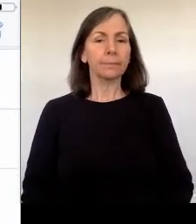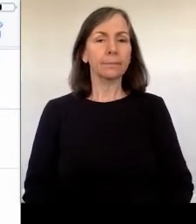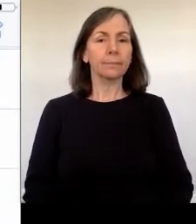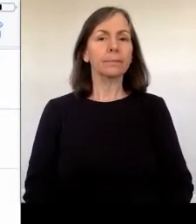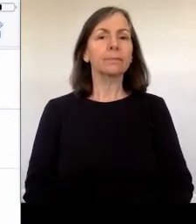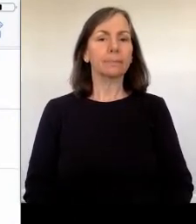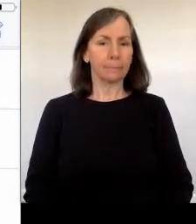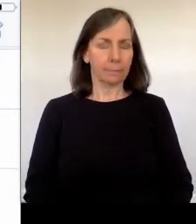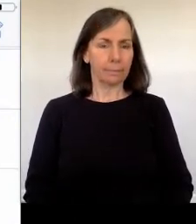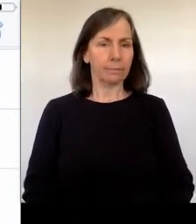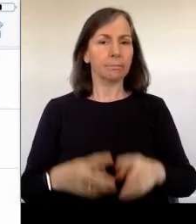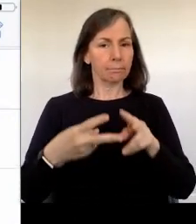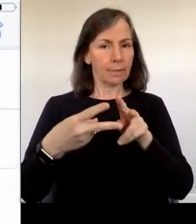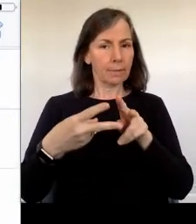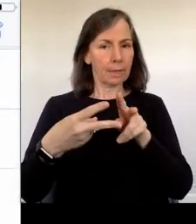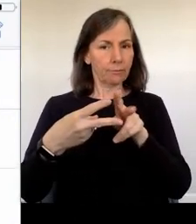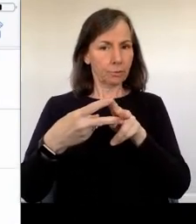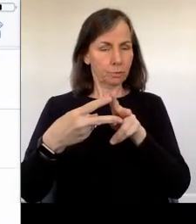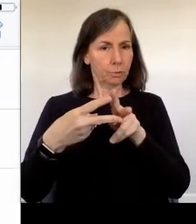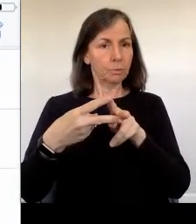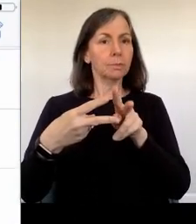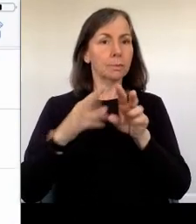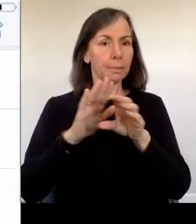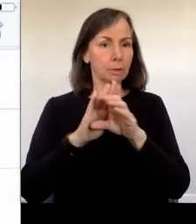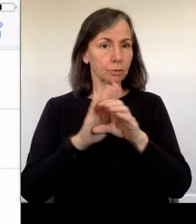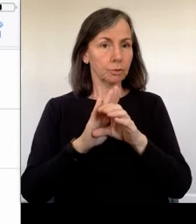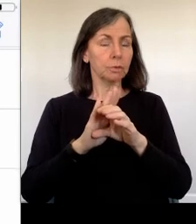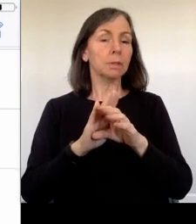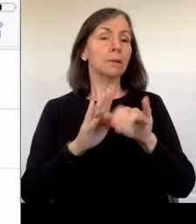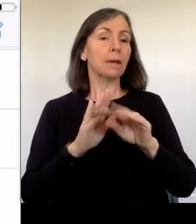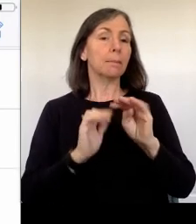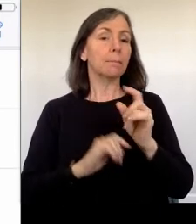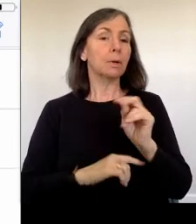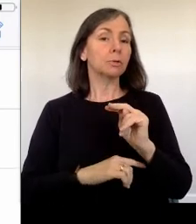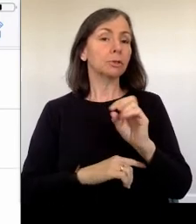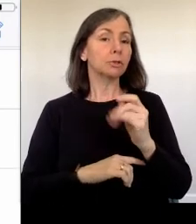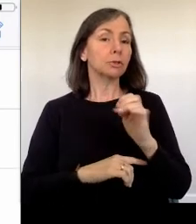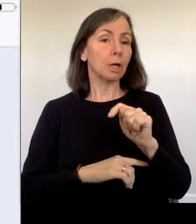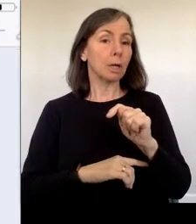And I'm going to click on my motion shot project.